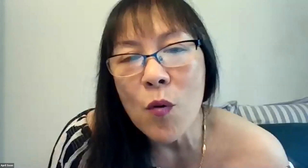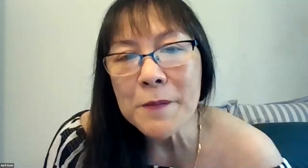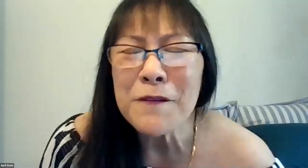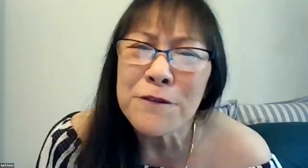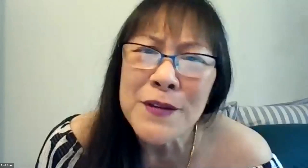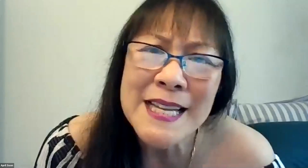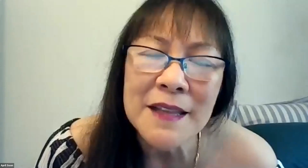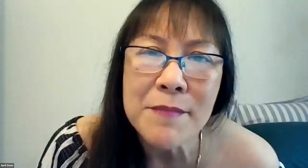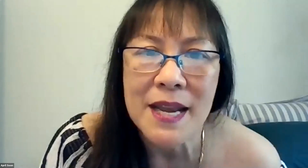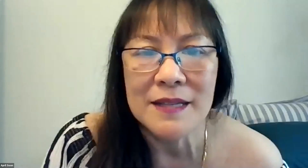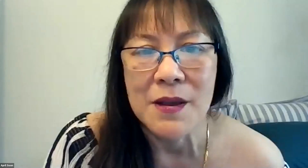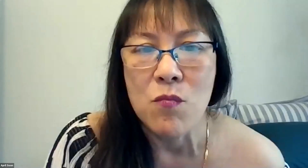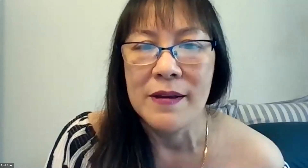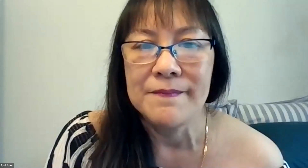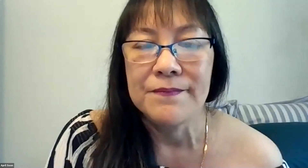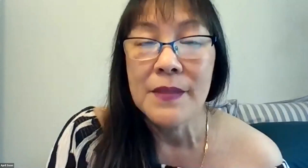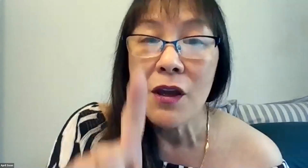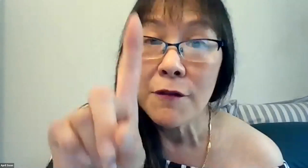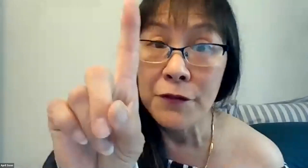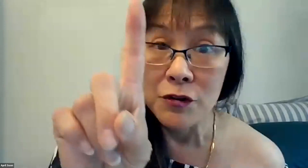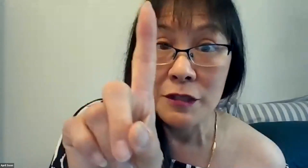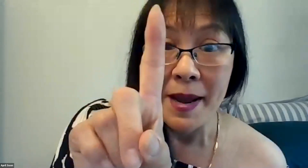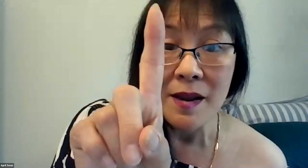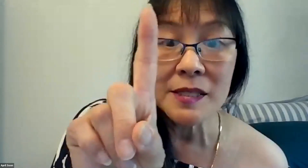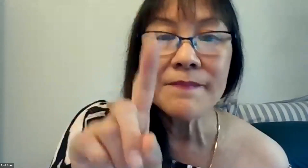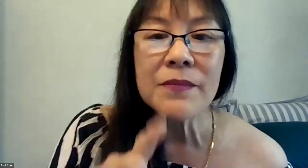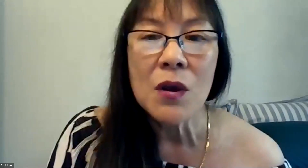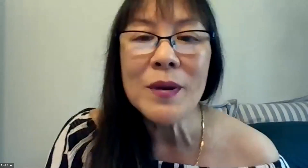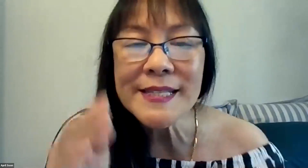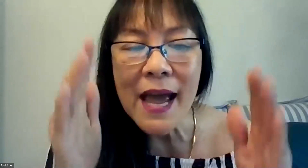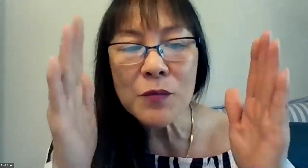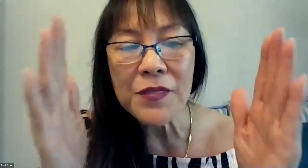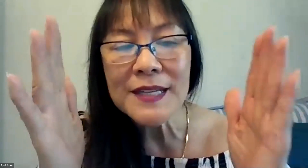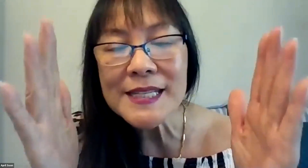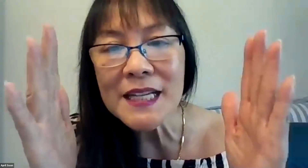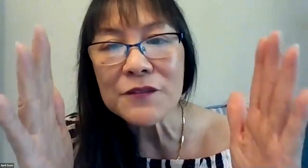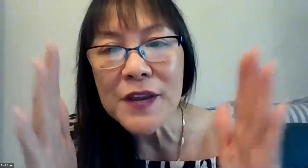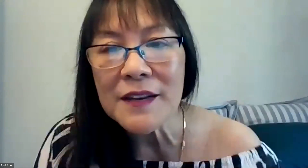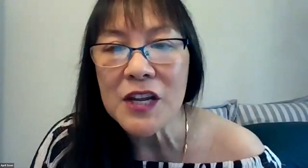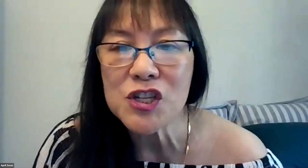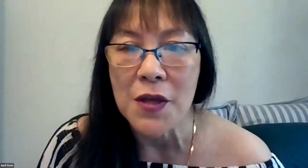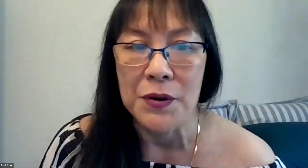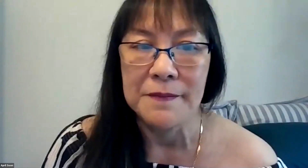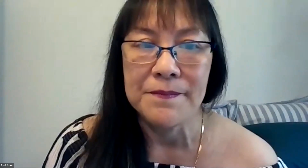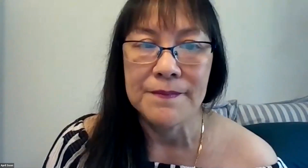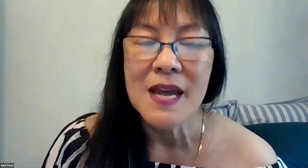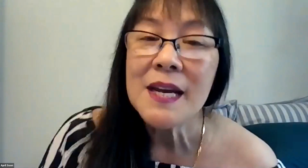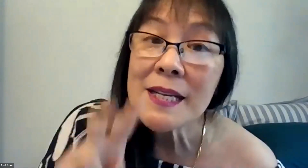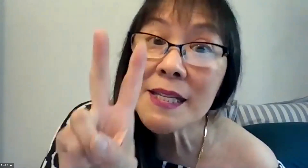And what about physically meeting someone? First base, we stand within 6 feet of each